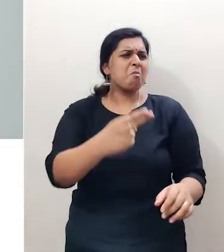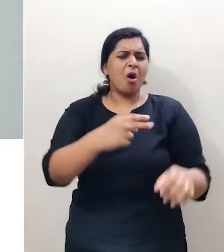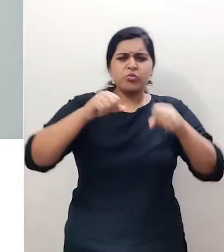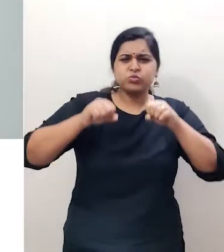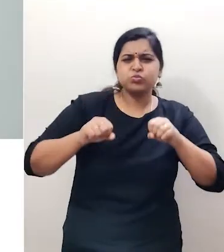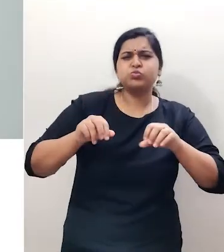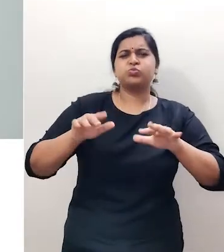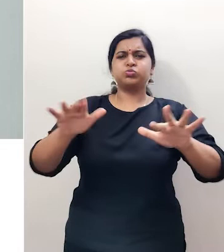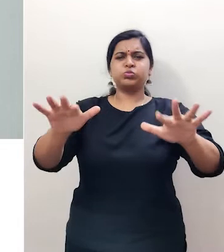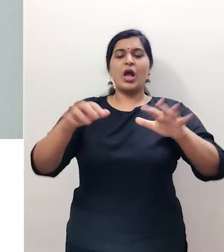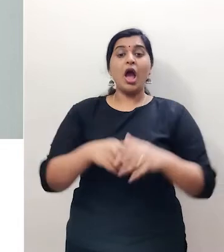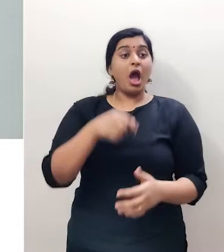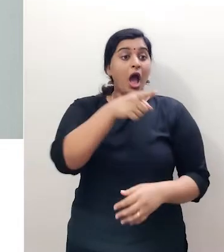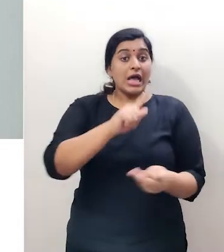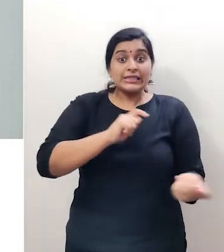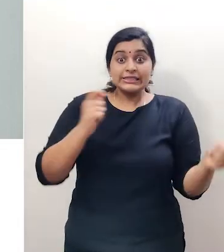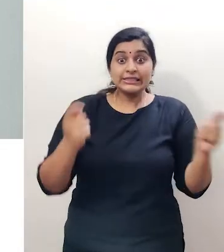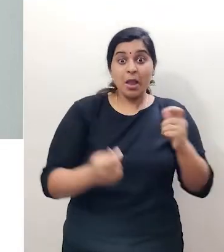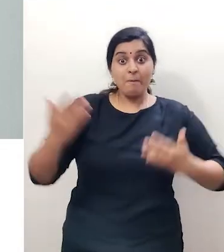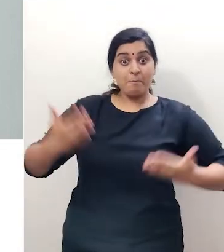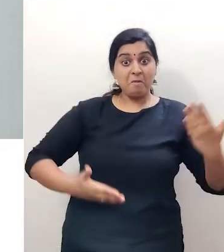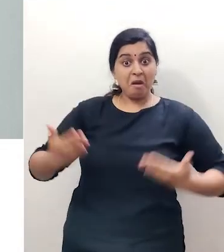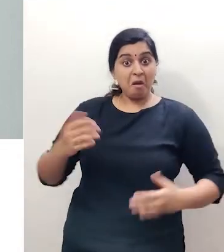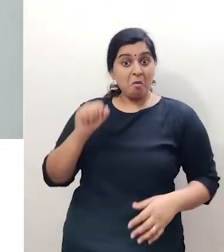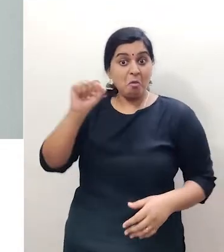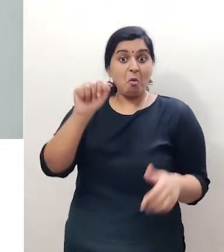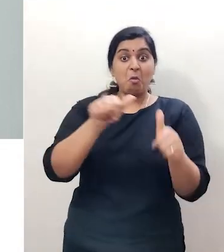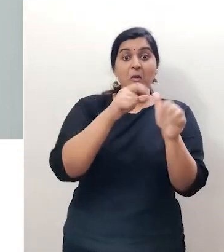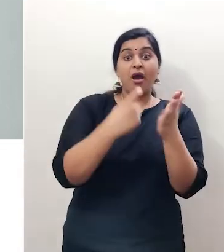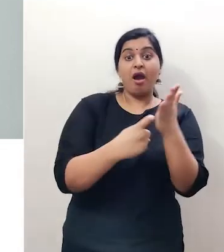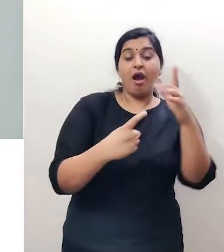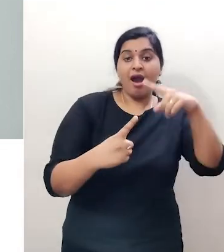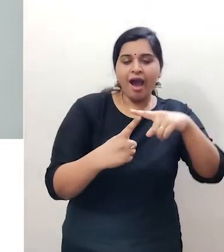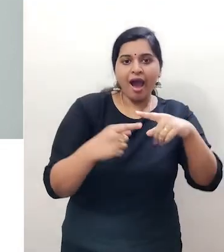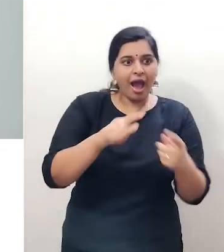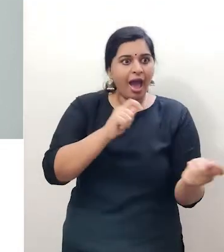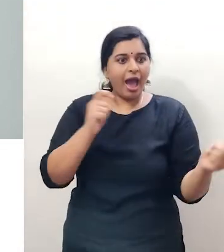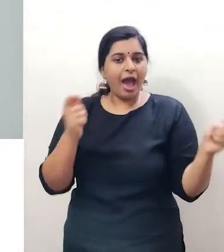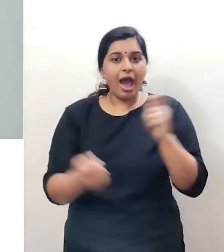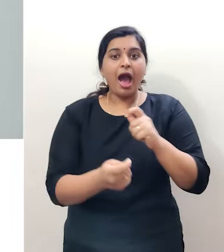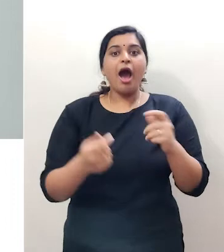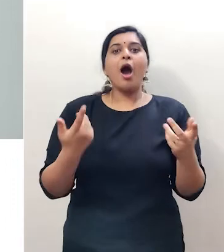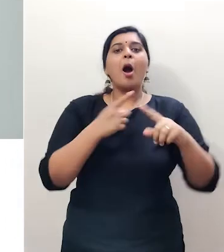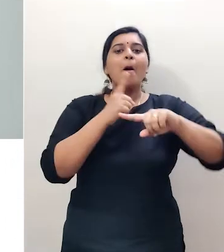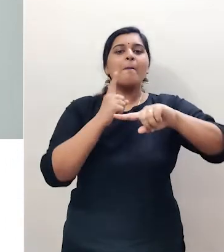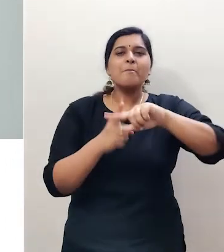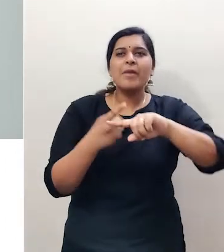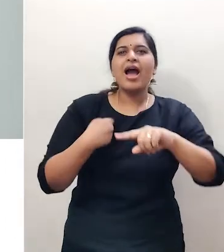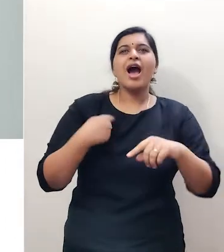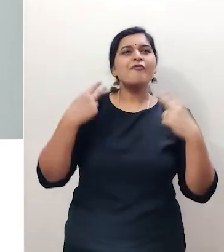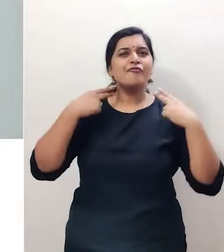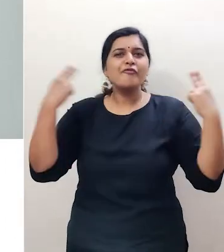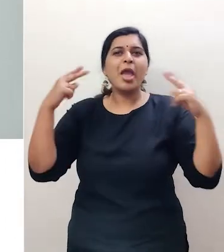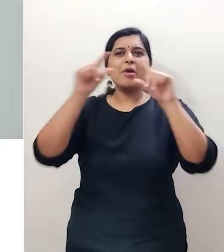recognized not only for his contribution to the revival of Bengali folk art, but also for transforming traditional idioms into one of India's